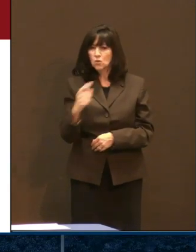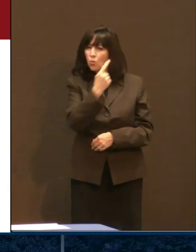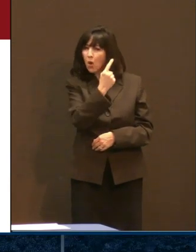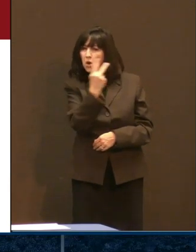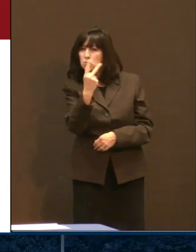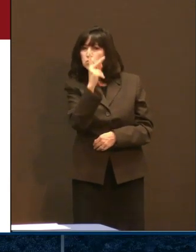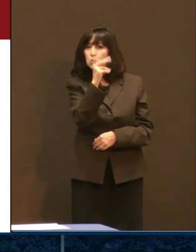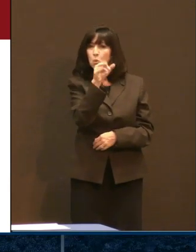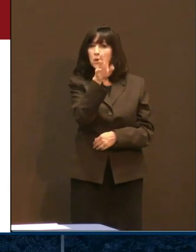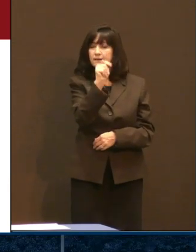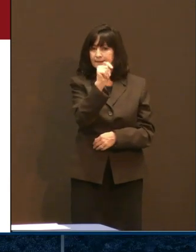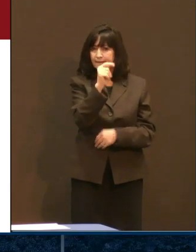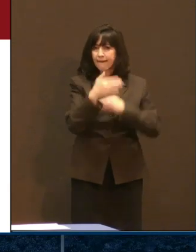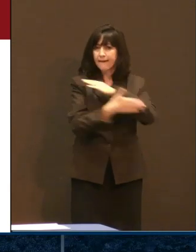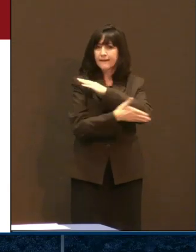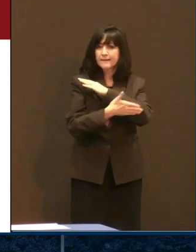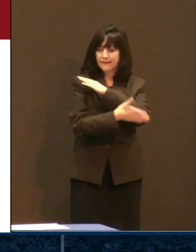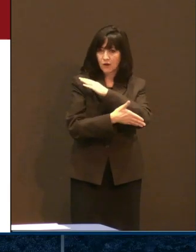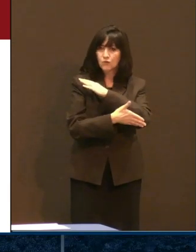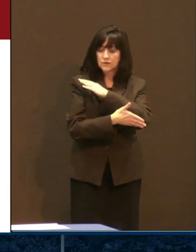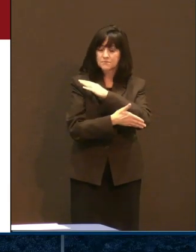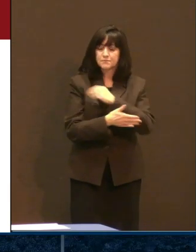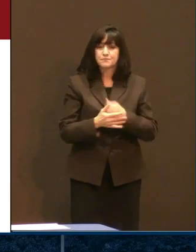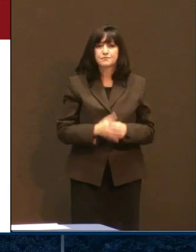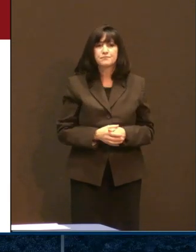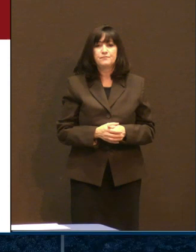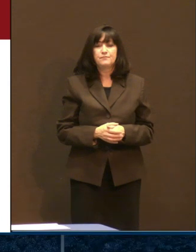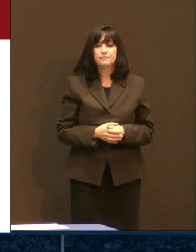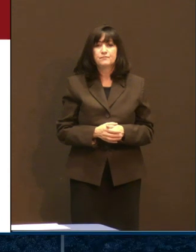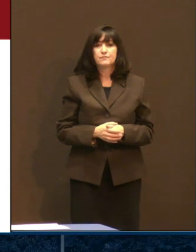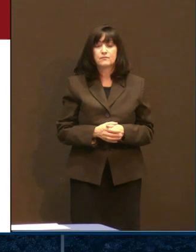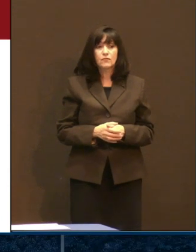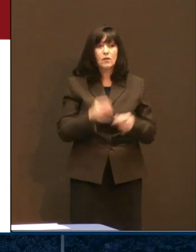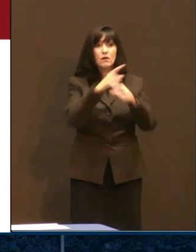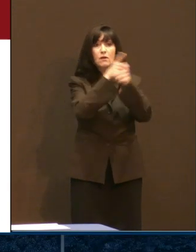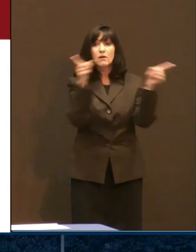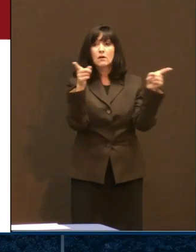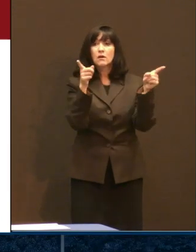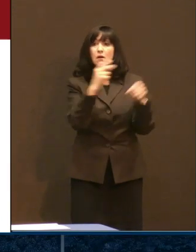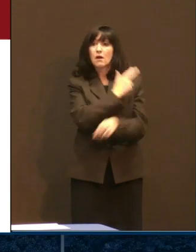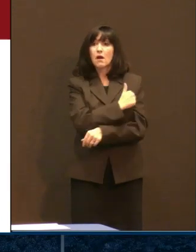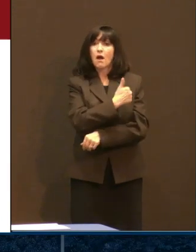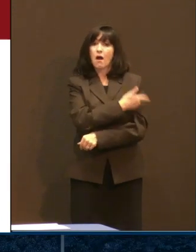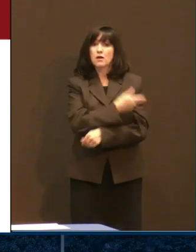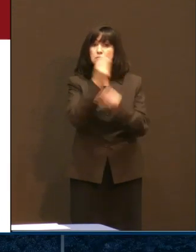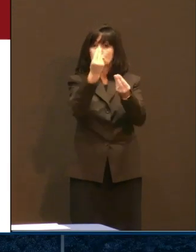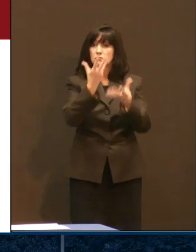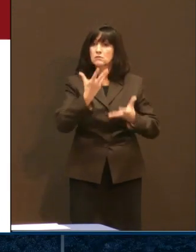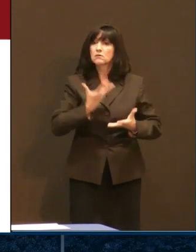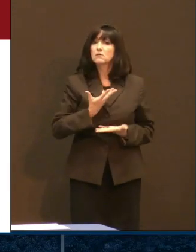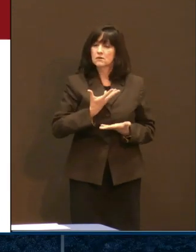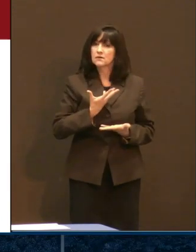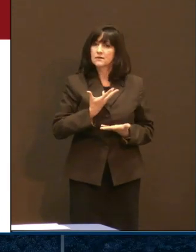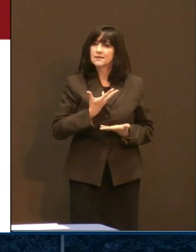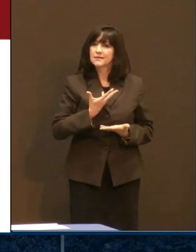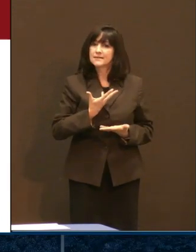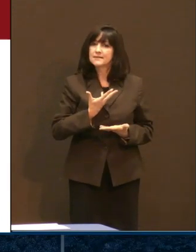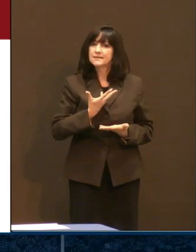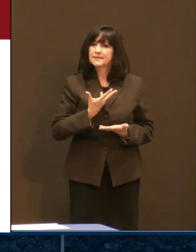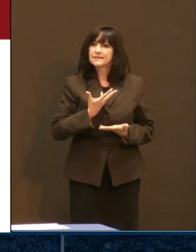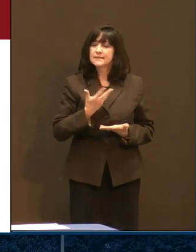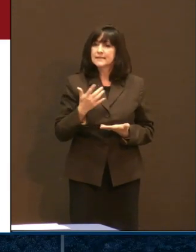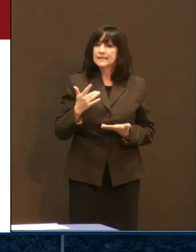the hospitals. But one of the things I think I've heard from the hospitals themselves is there's a kind of weariness about